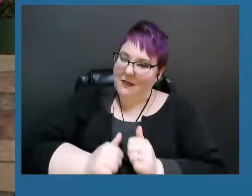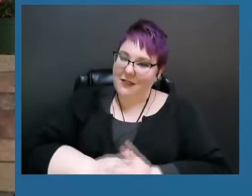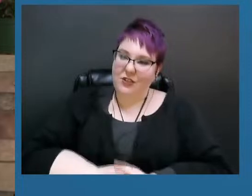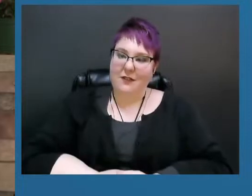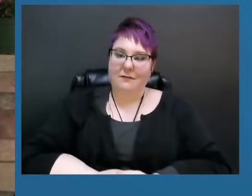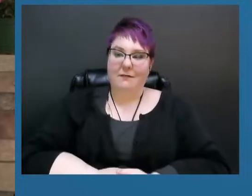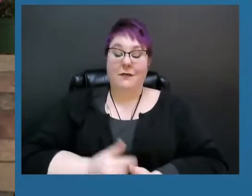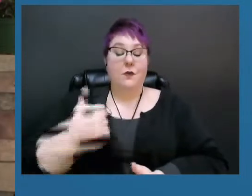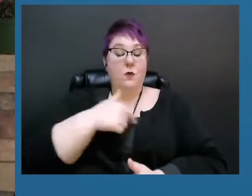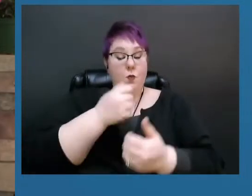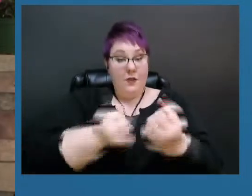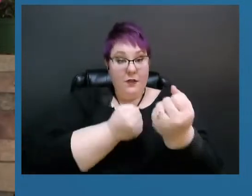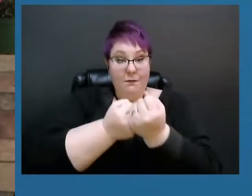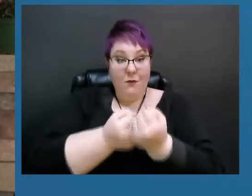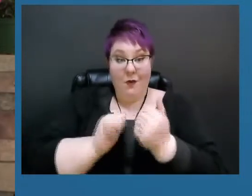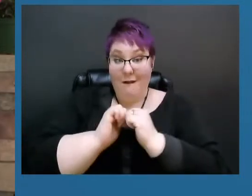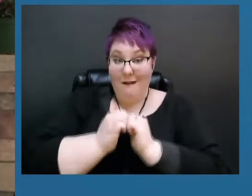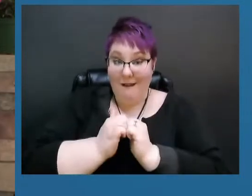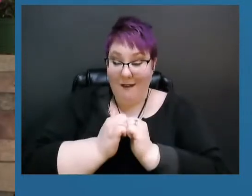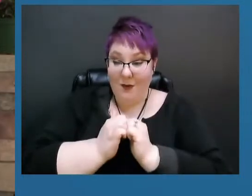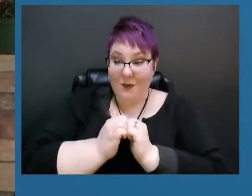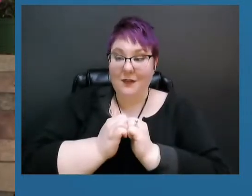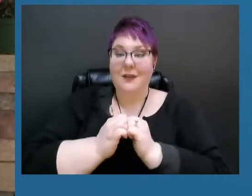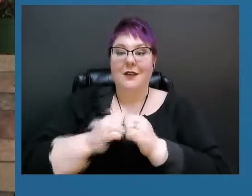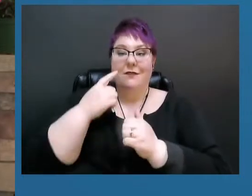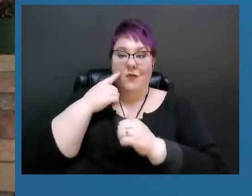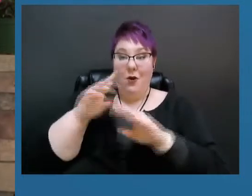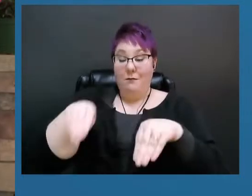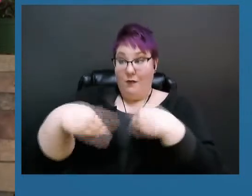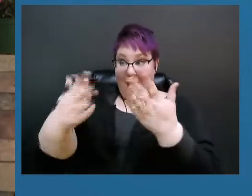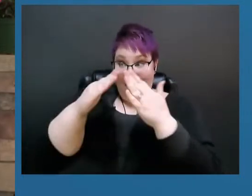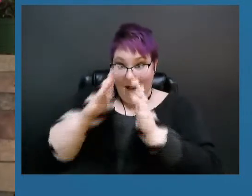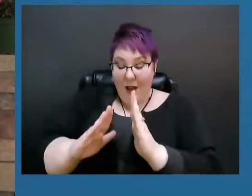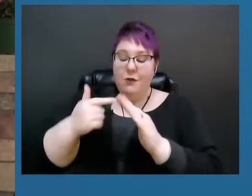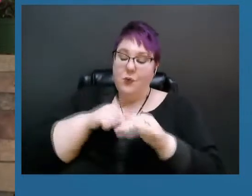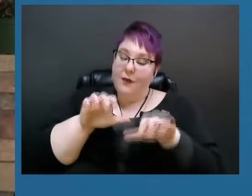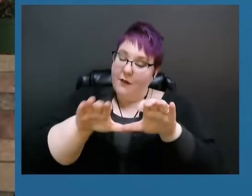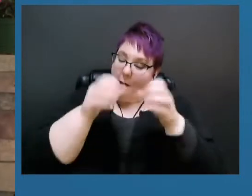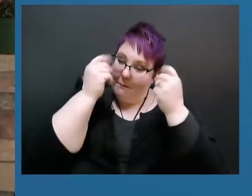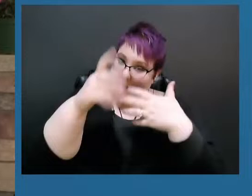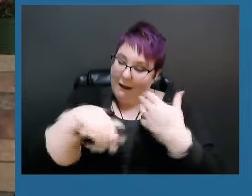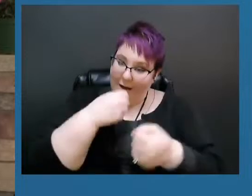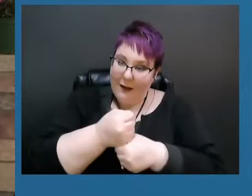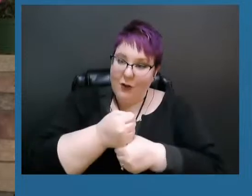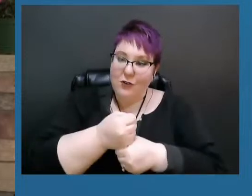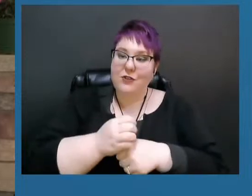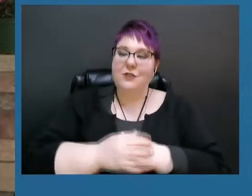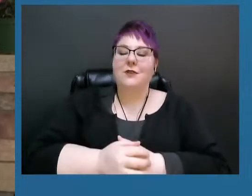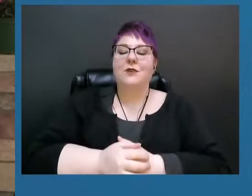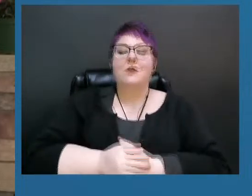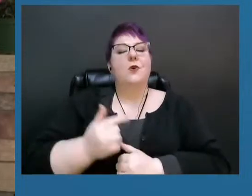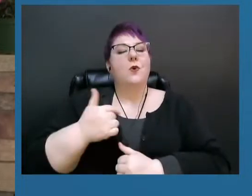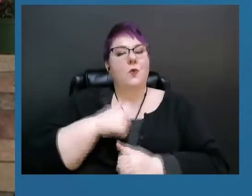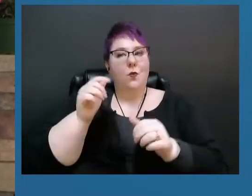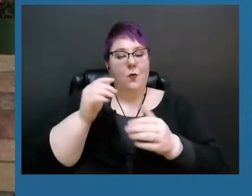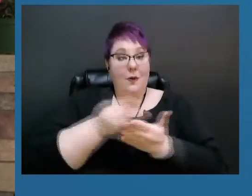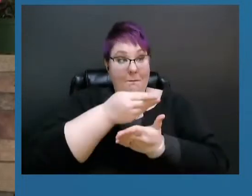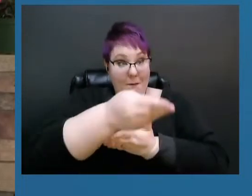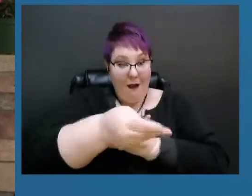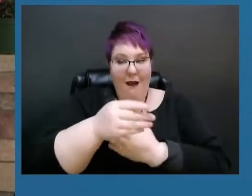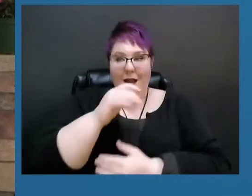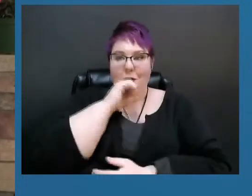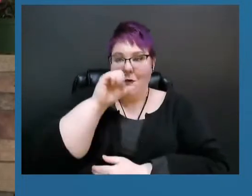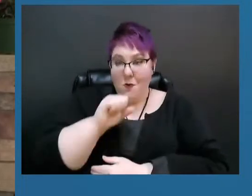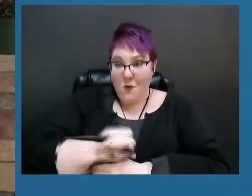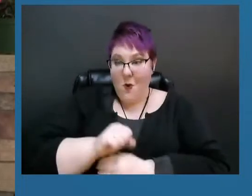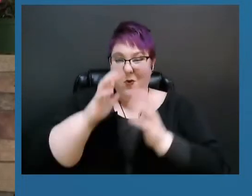the supply side of this equation, and it's something that we've been doing for many years, is that we acquire vacant, dilapidated homes